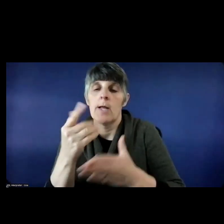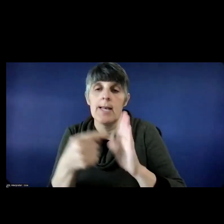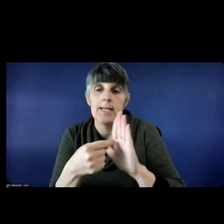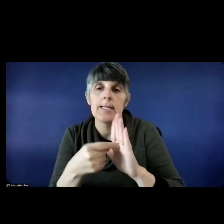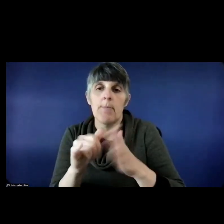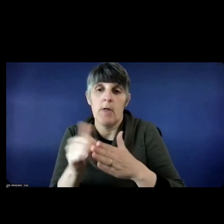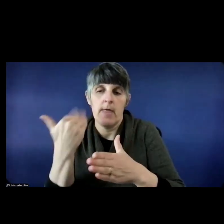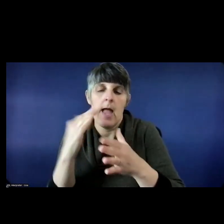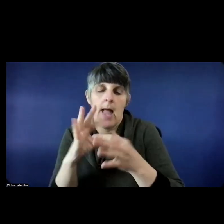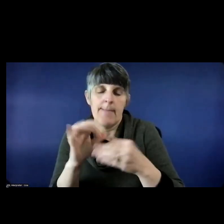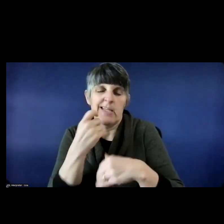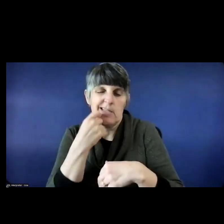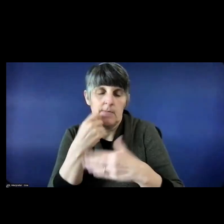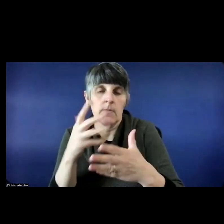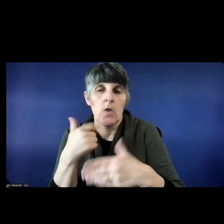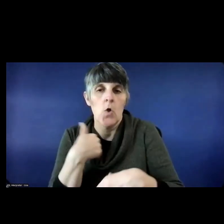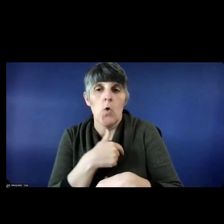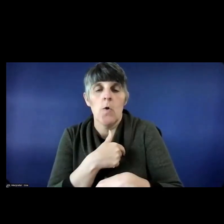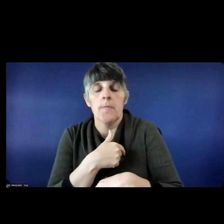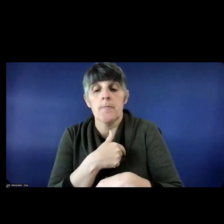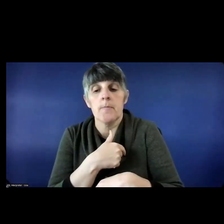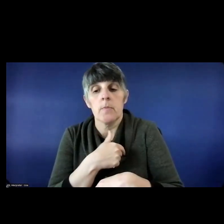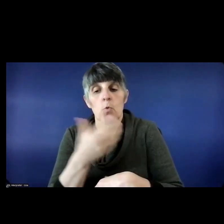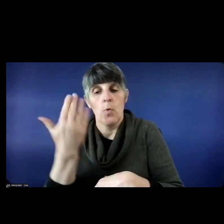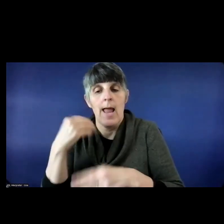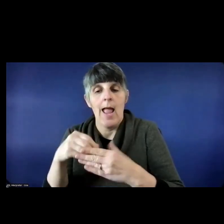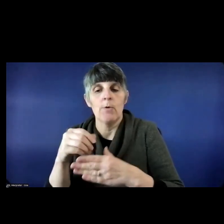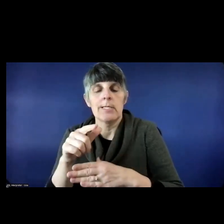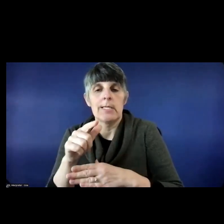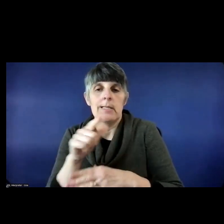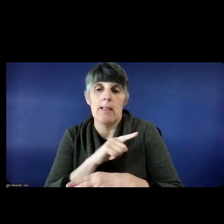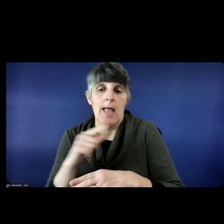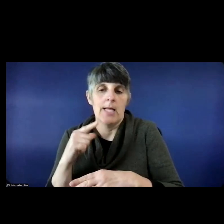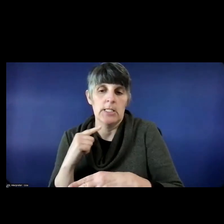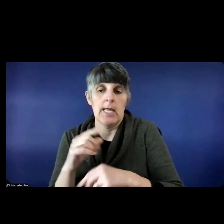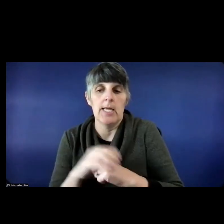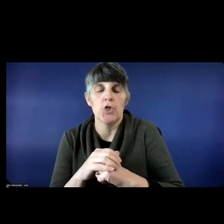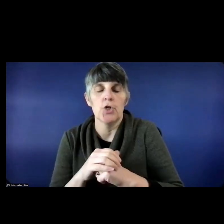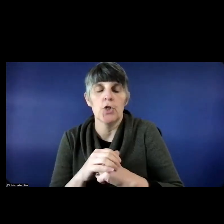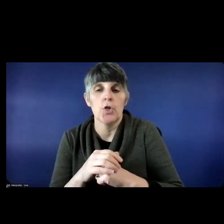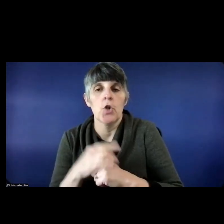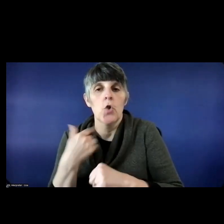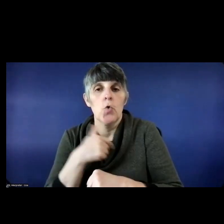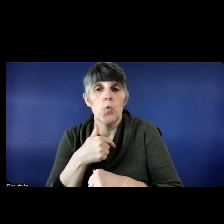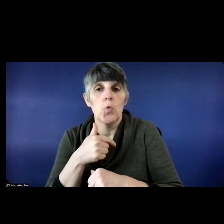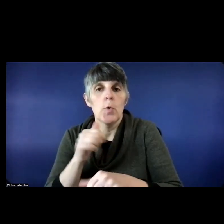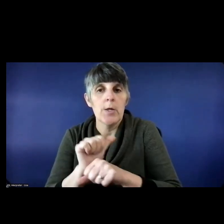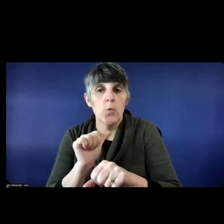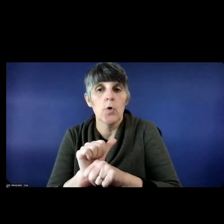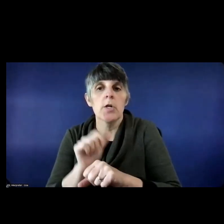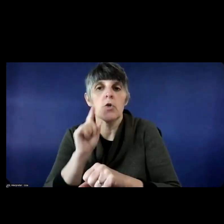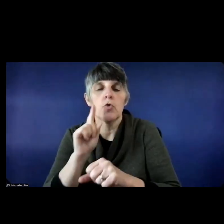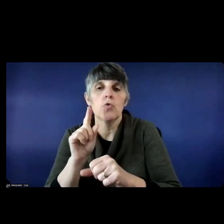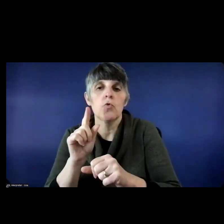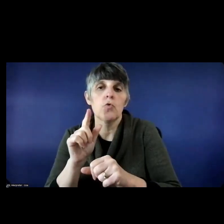I mentioned a few minutes ago, where when I was in the legislature, we worked to legislatively ensure